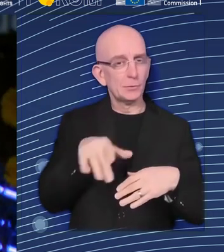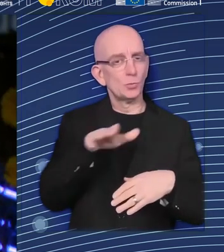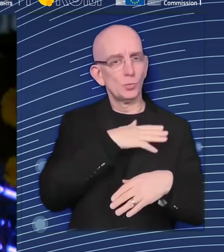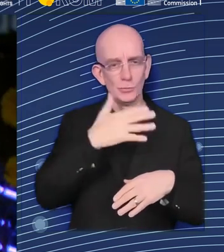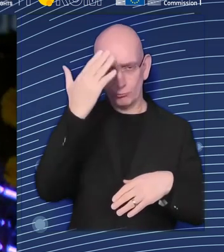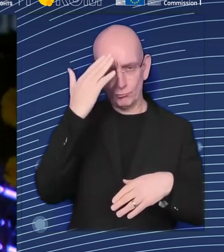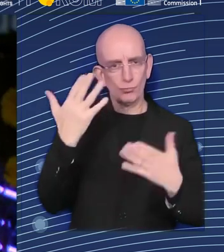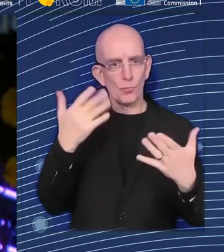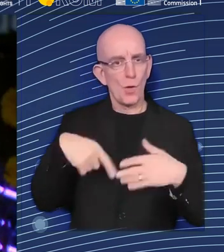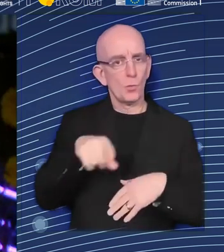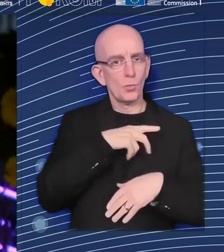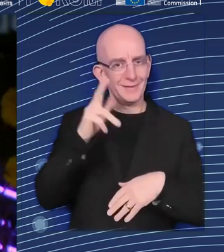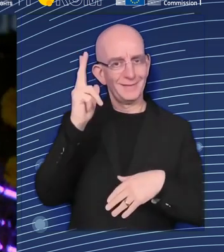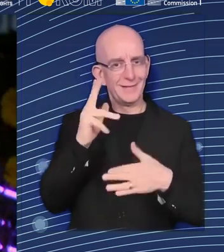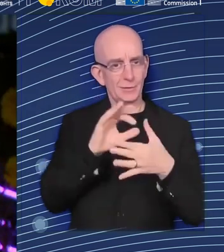1918. I'm tired, sorry.